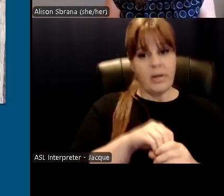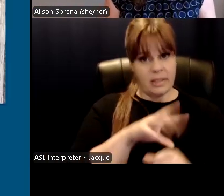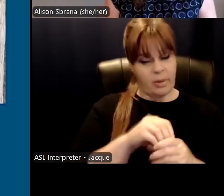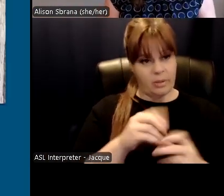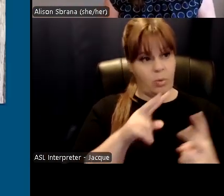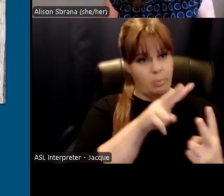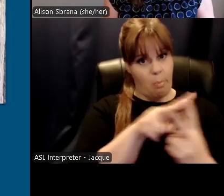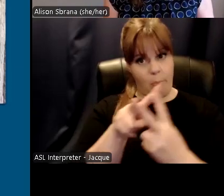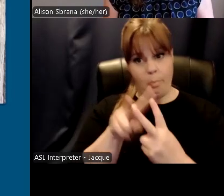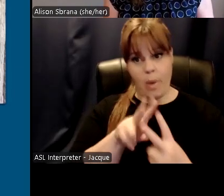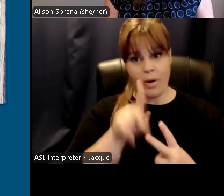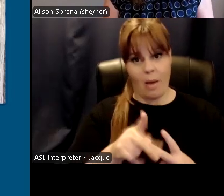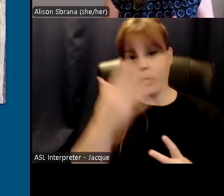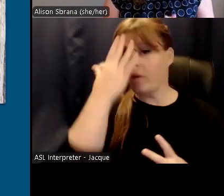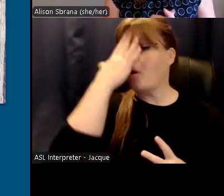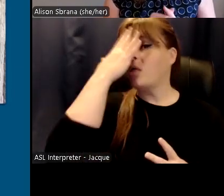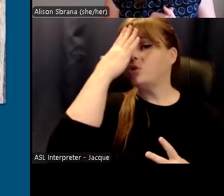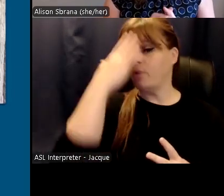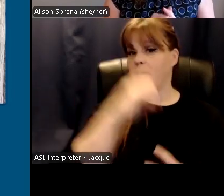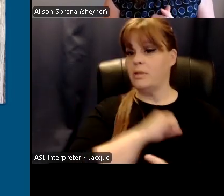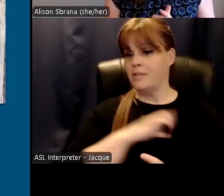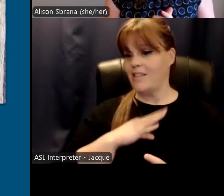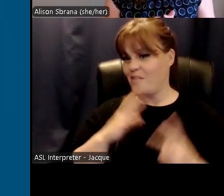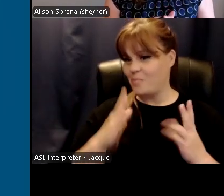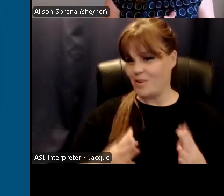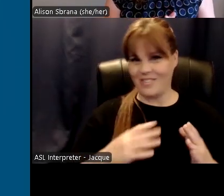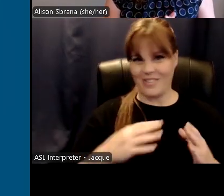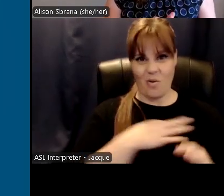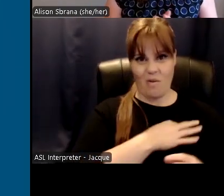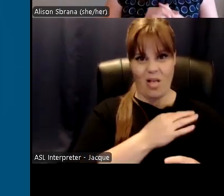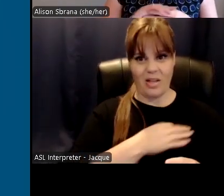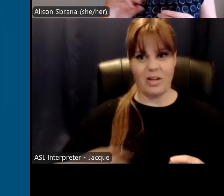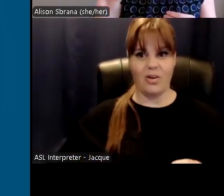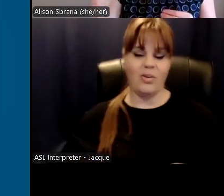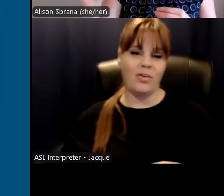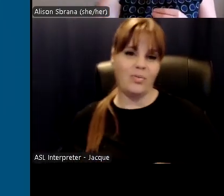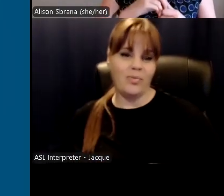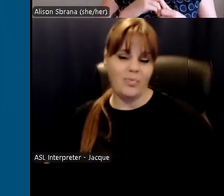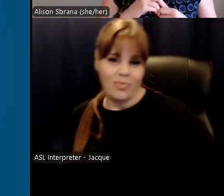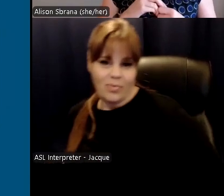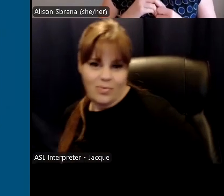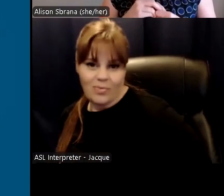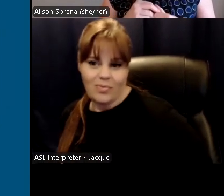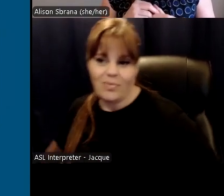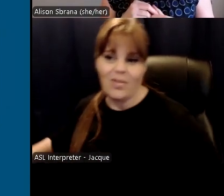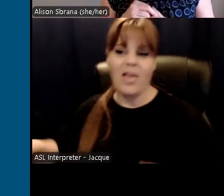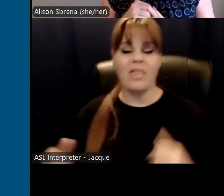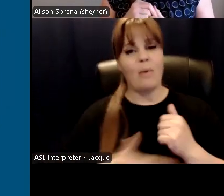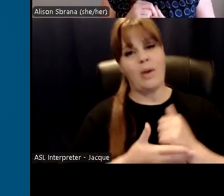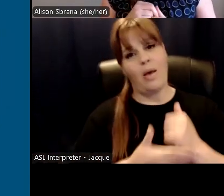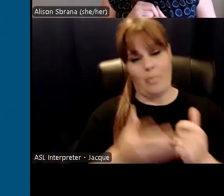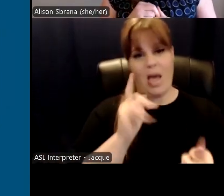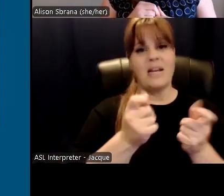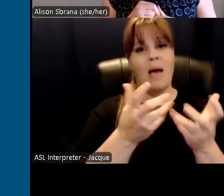a knowledgeable staff person or volunteer who helped adapt to our needs. And then we had an